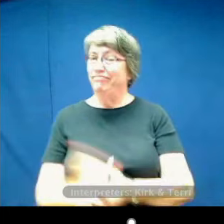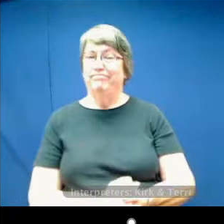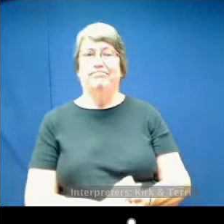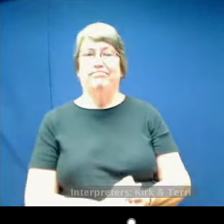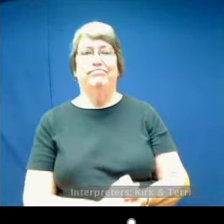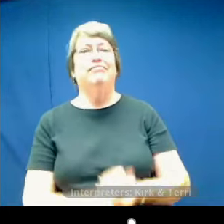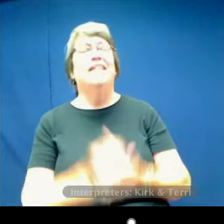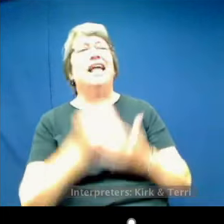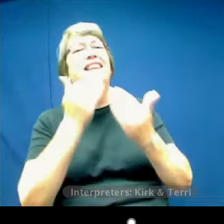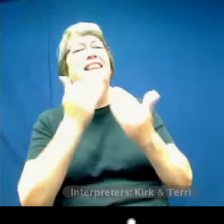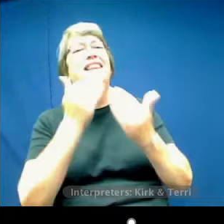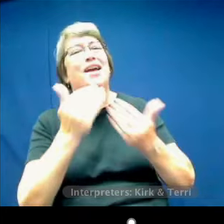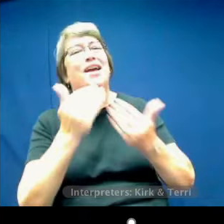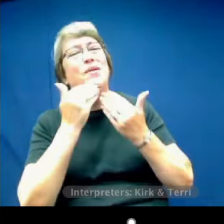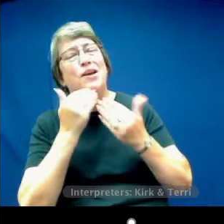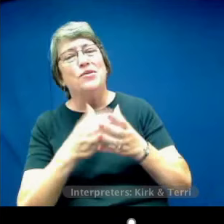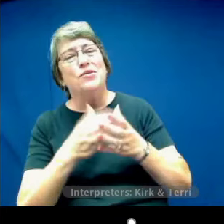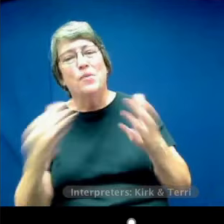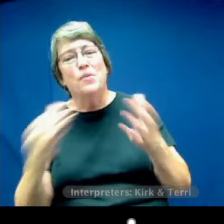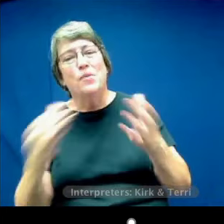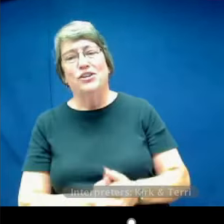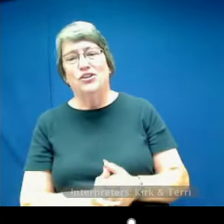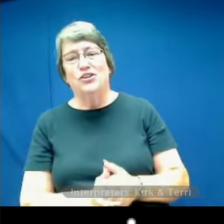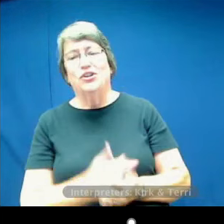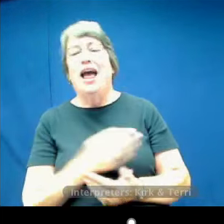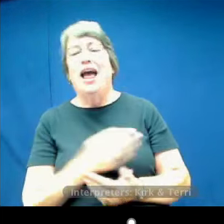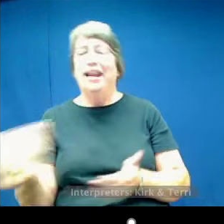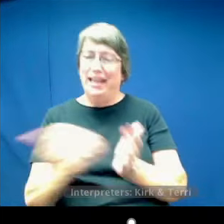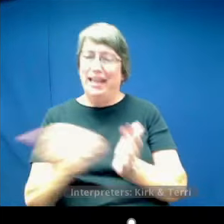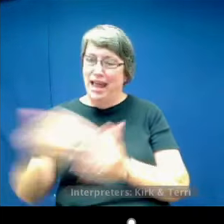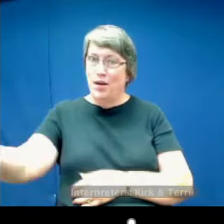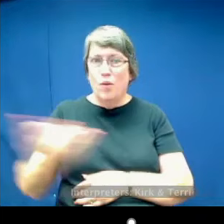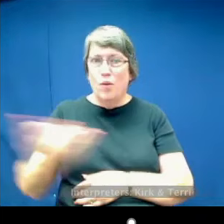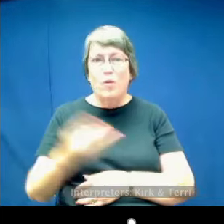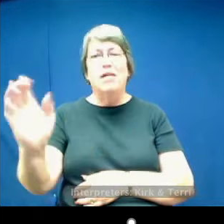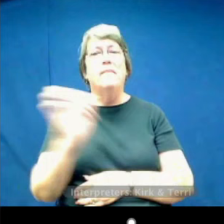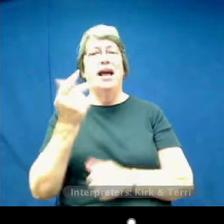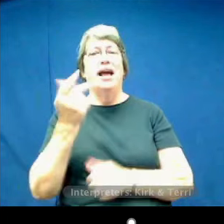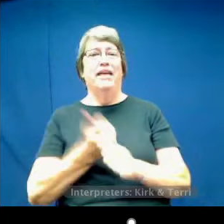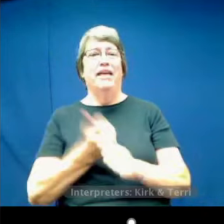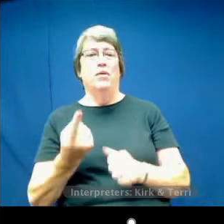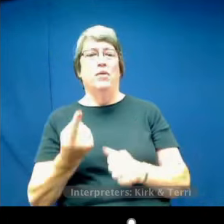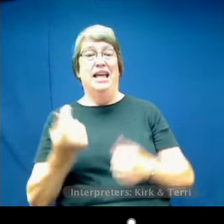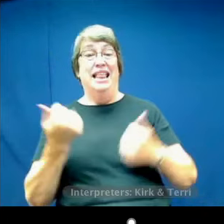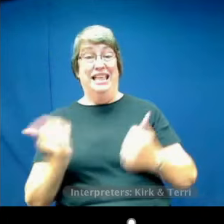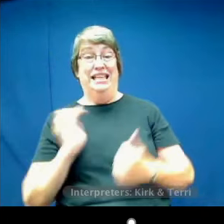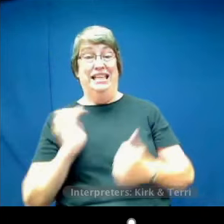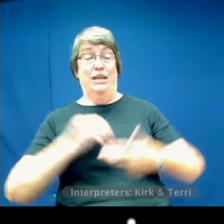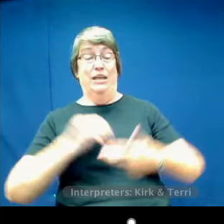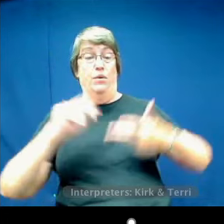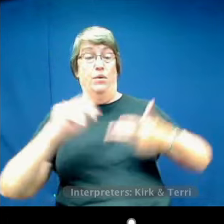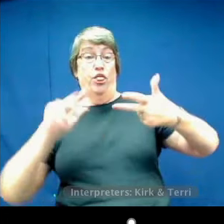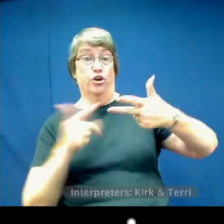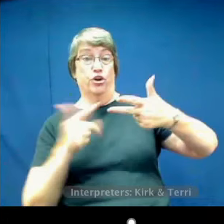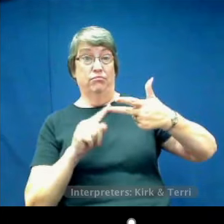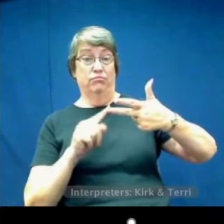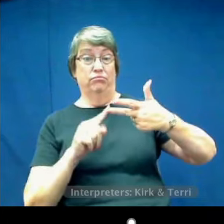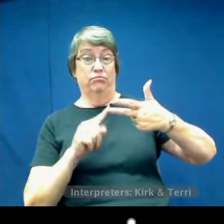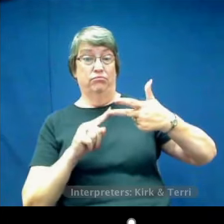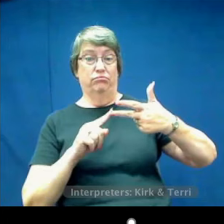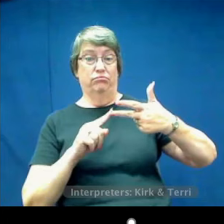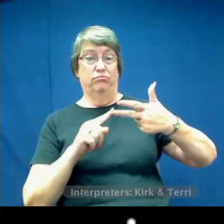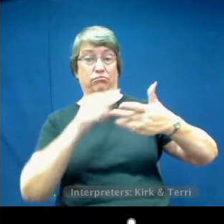Thanks so much, and welcome back everyone. This is the third in our series of